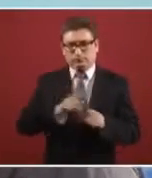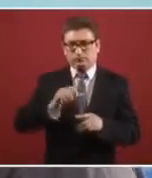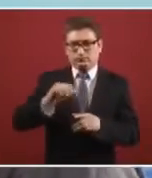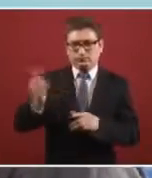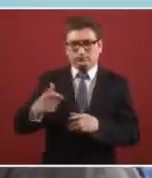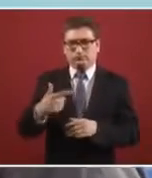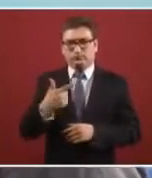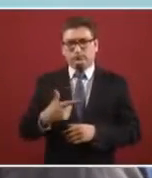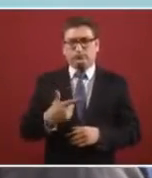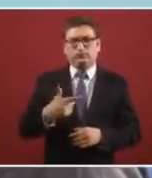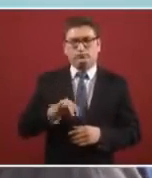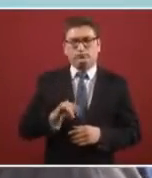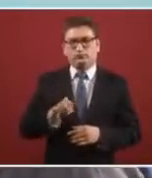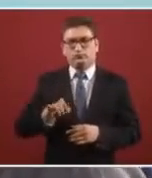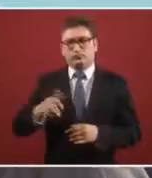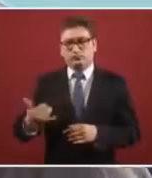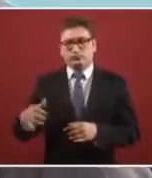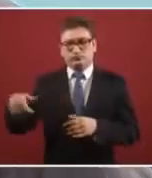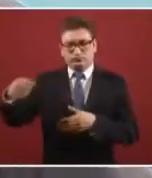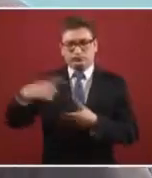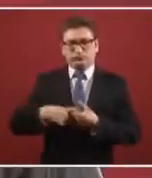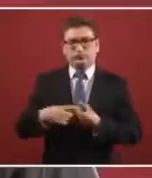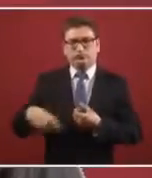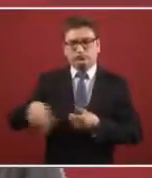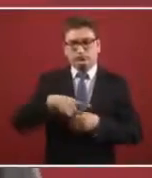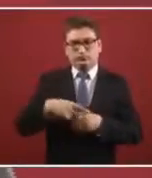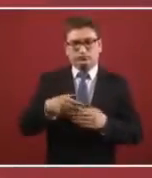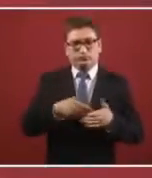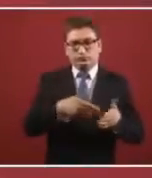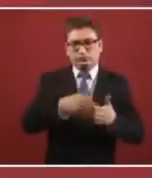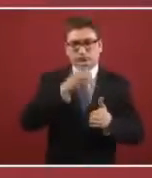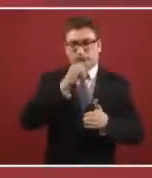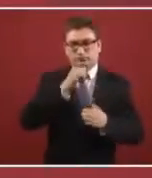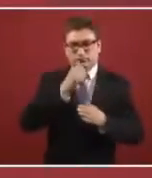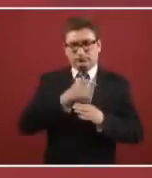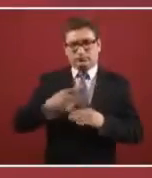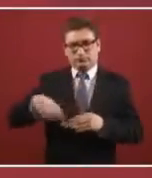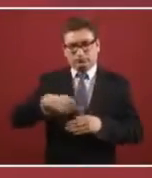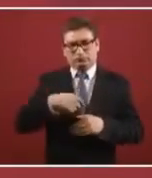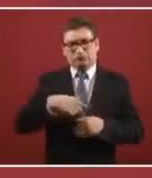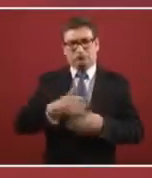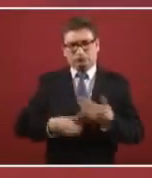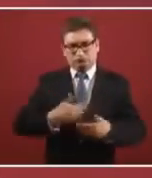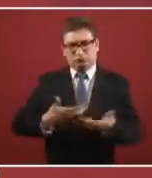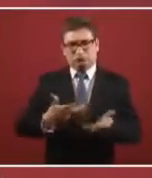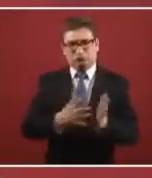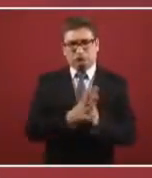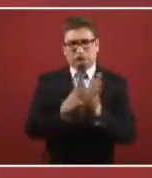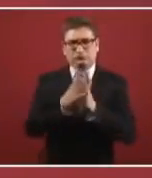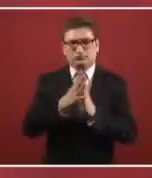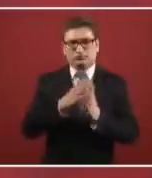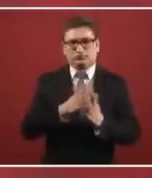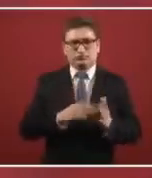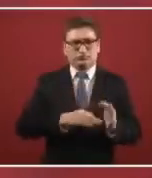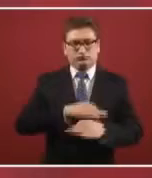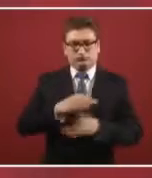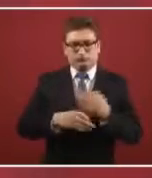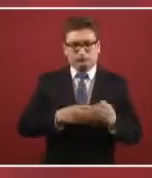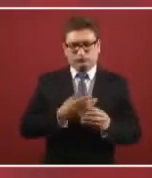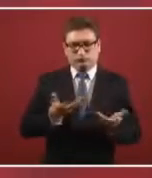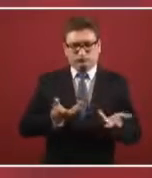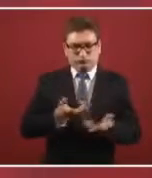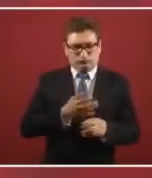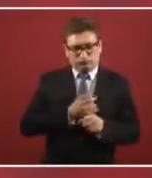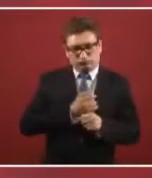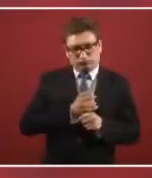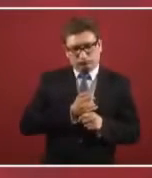GEI, para with que sin the ninguna restricción ni there will be limitación no alguna restriction participen for the en todos los participation trabajos in de all the works investigación,